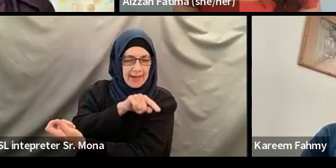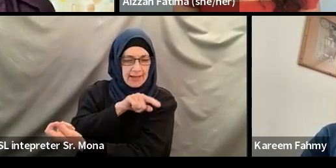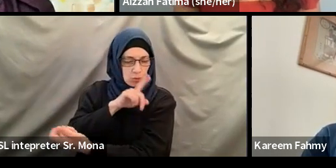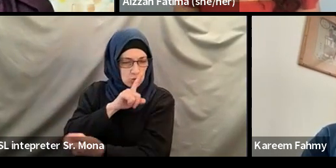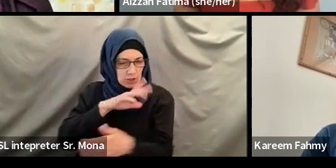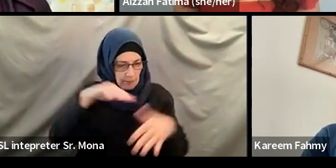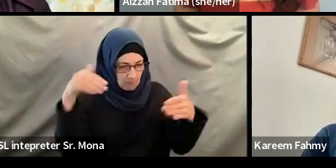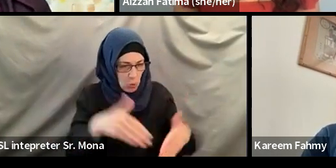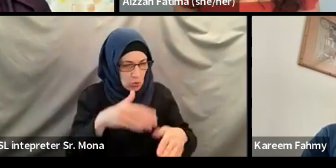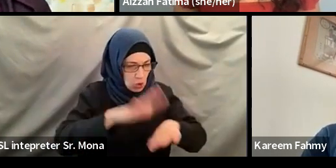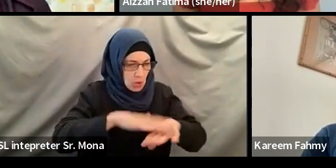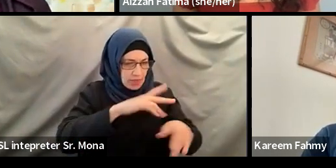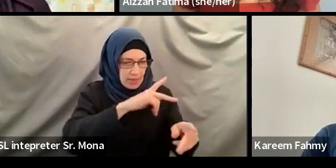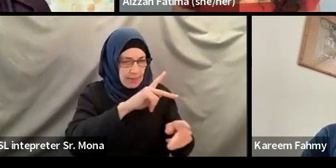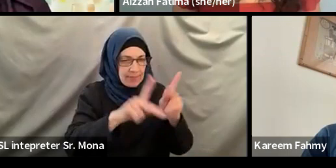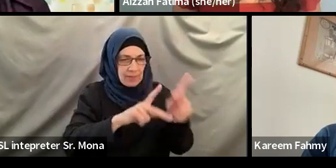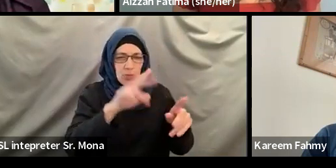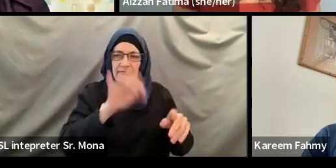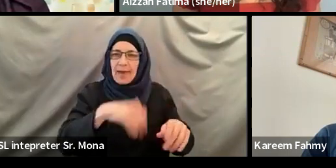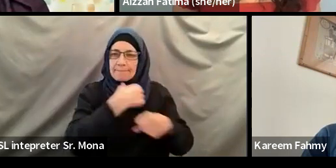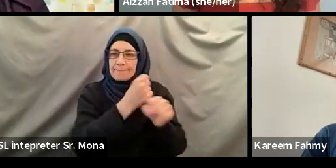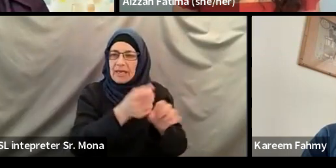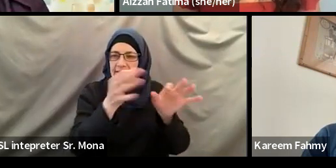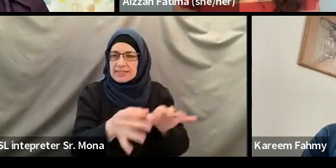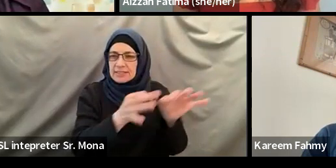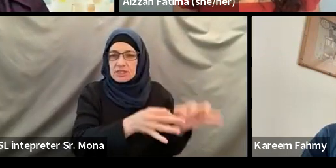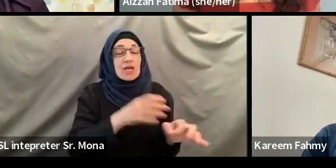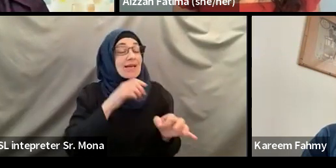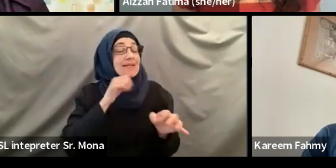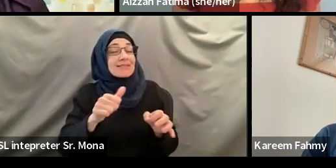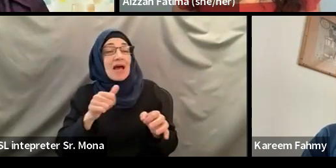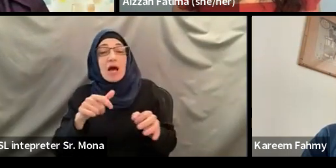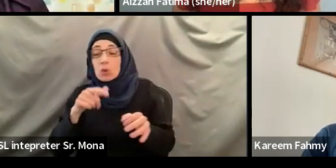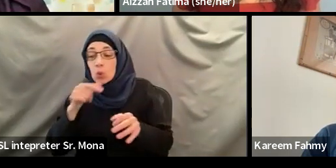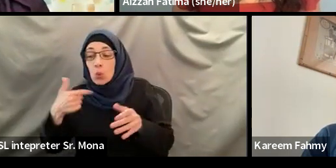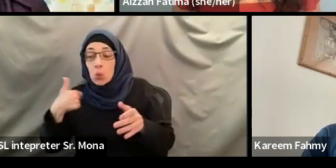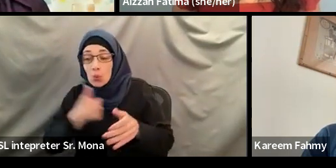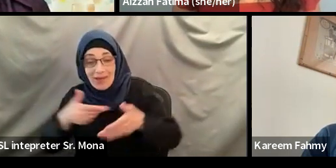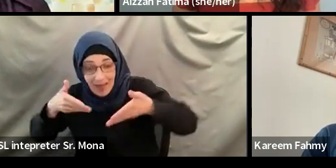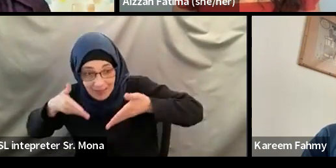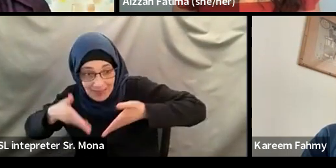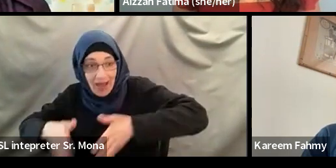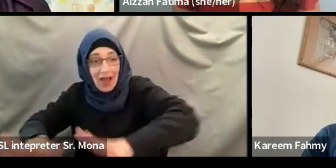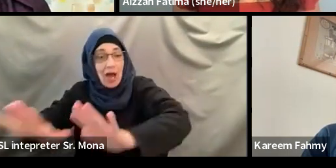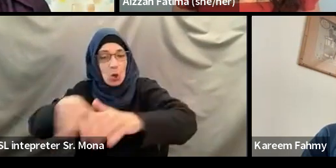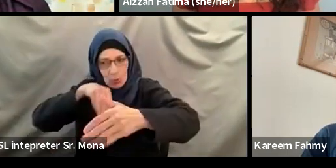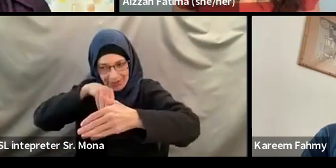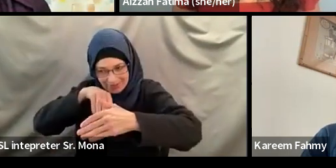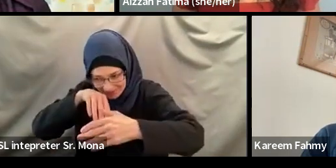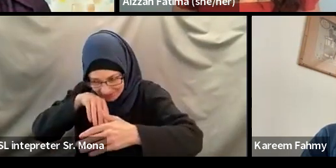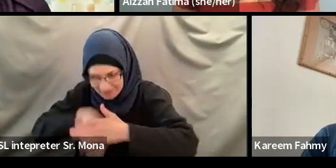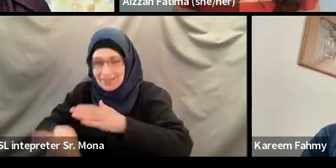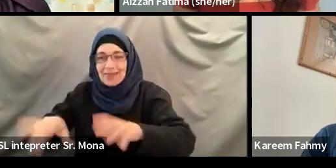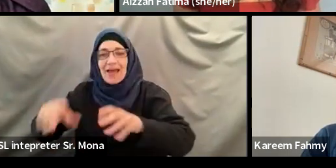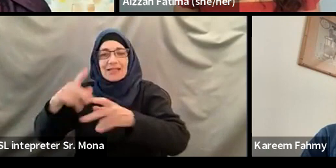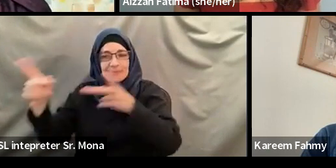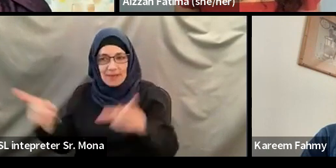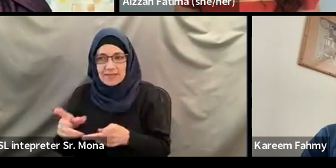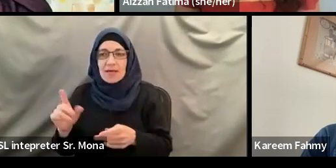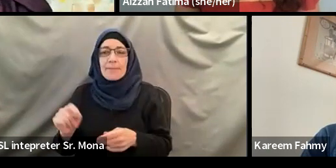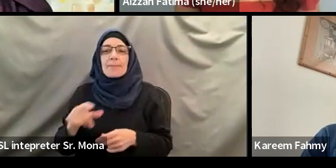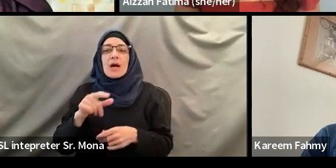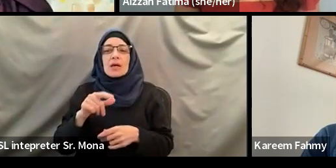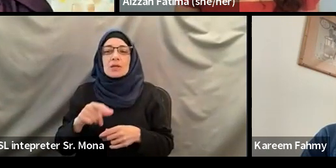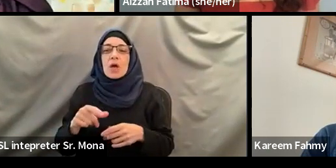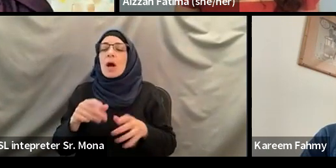right? Because it's not about who gets let in the room instead of or because of you. It's like, who are the decision makers who don't have